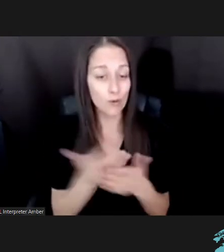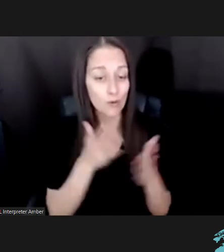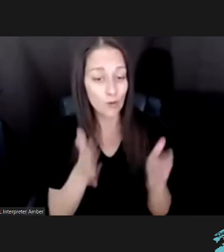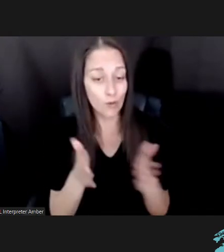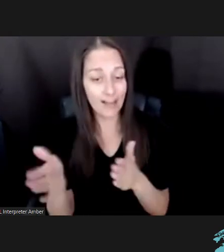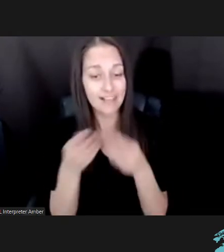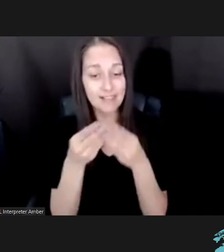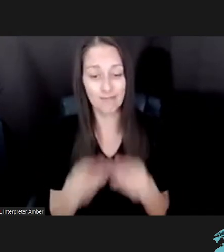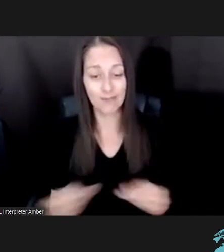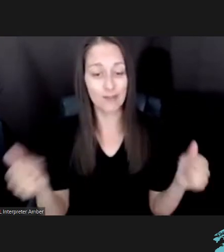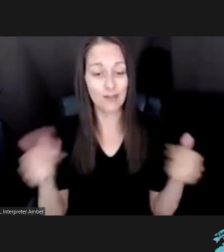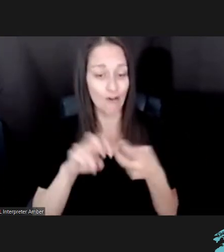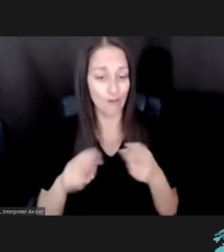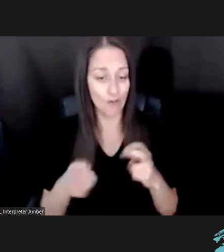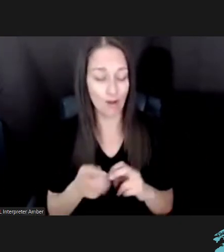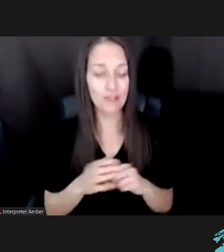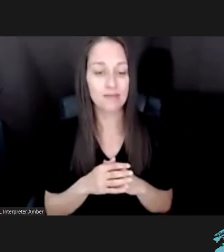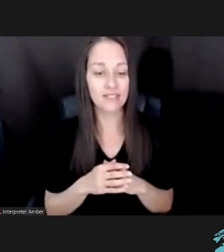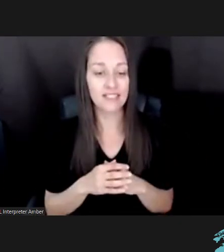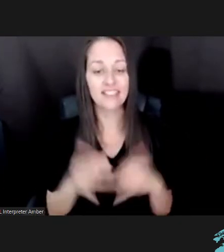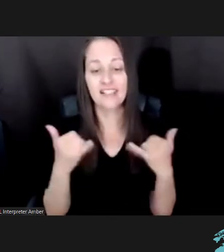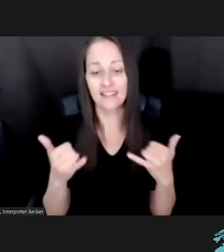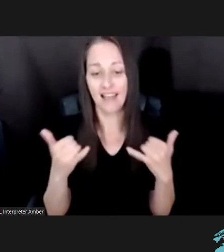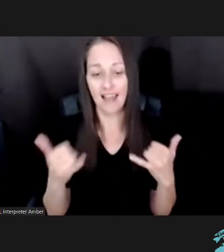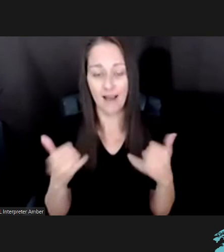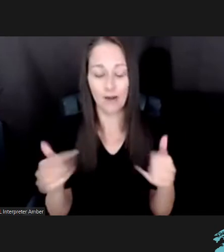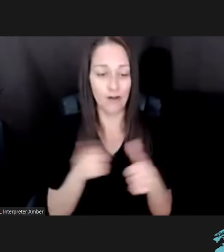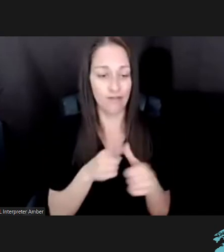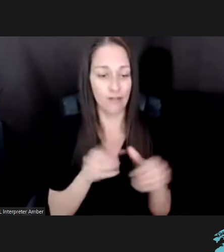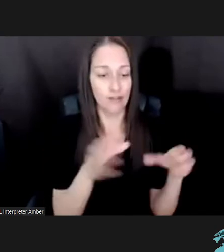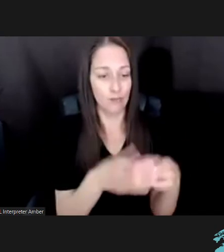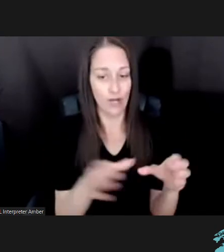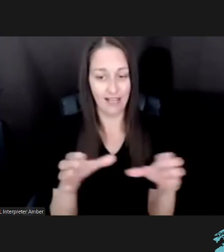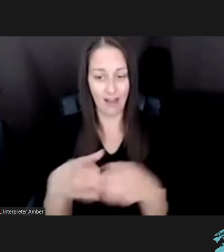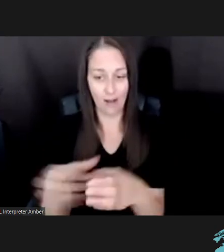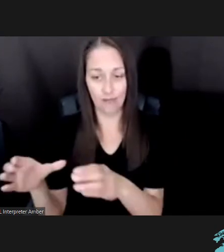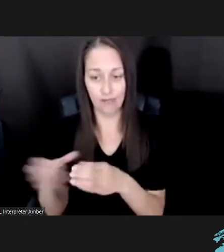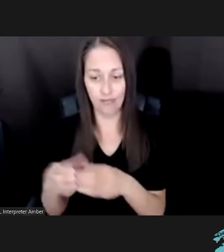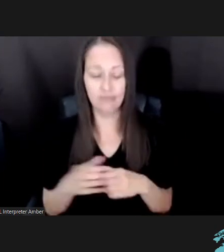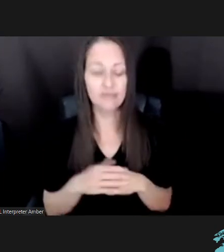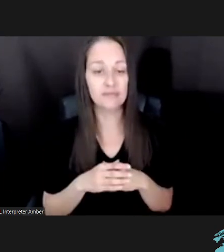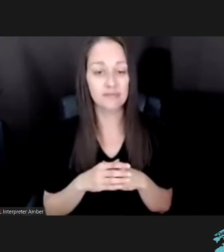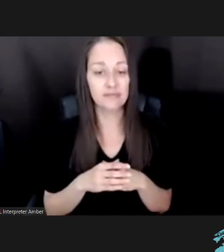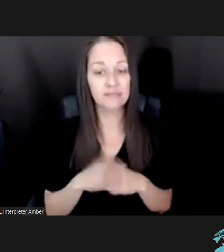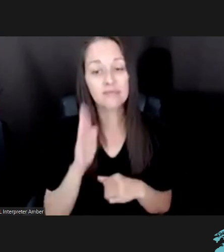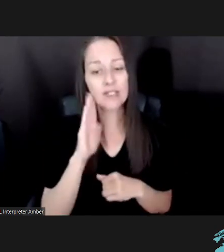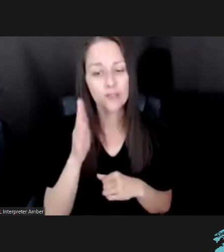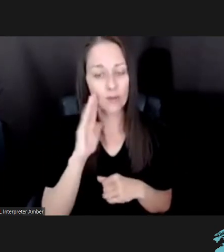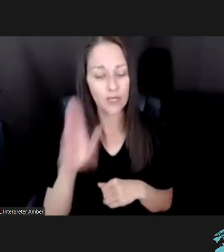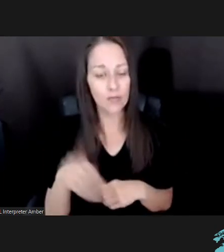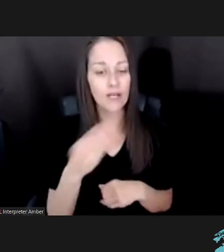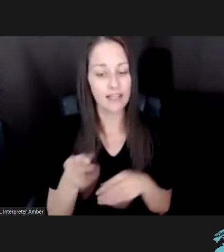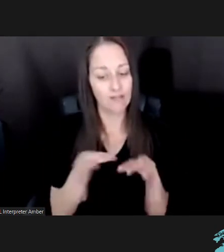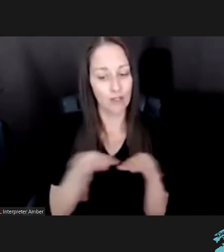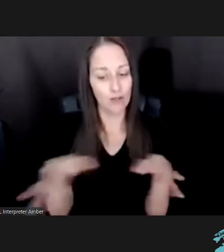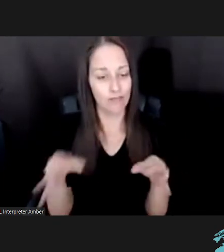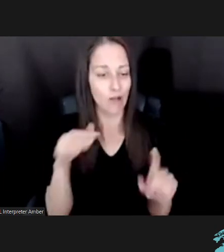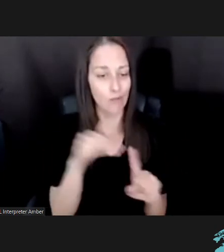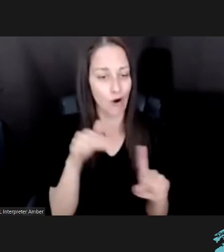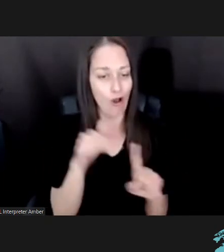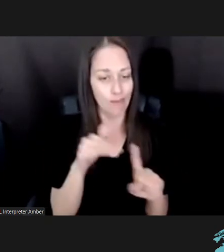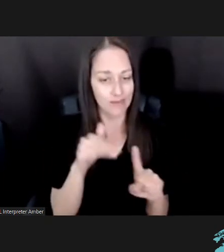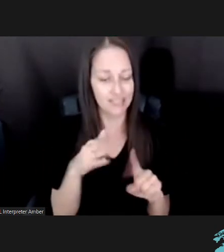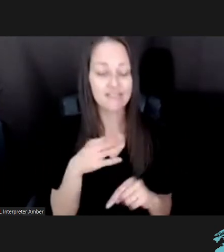now going to move into our first breakout. We will give you a couple of prompts to consider and then use a listening